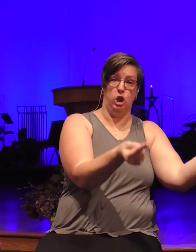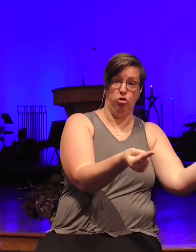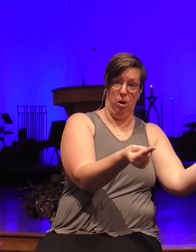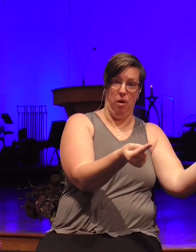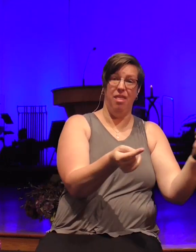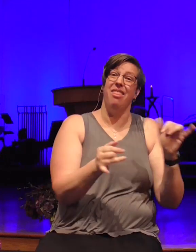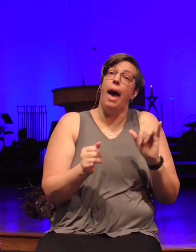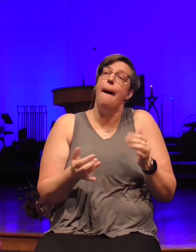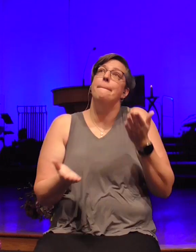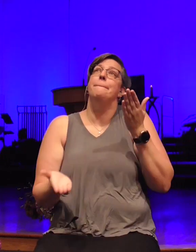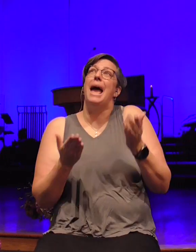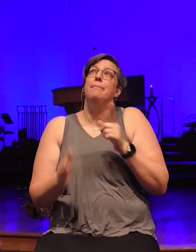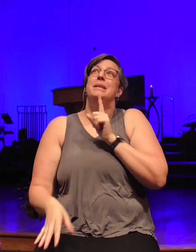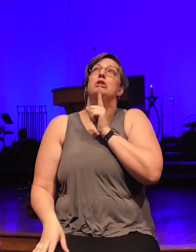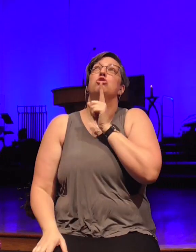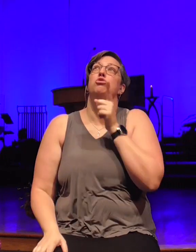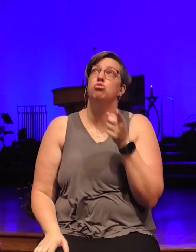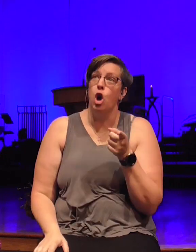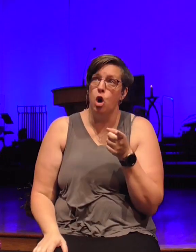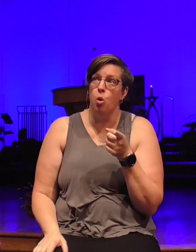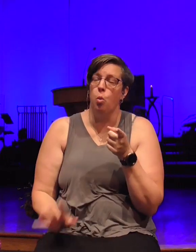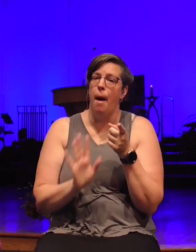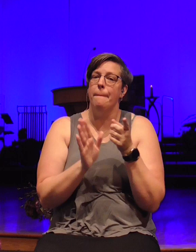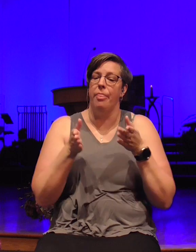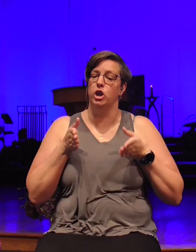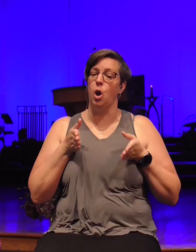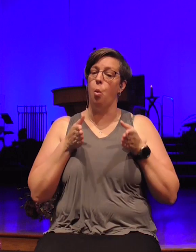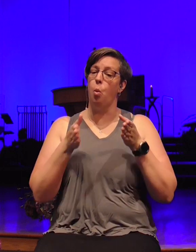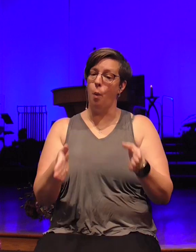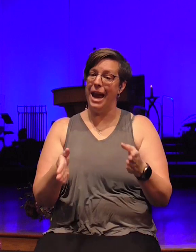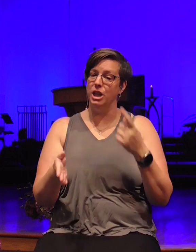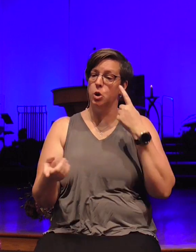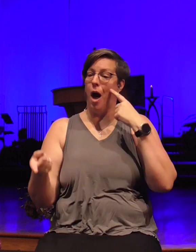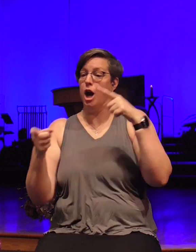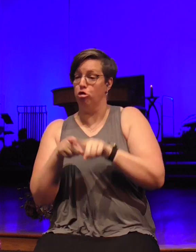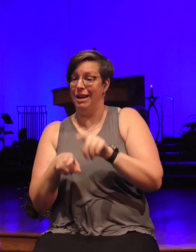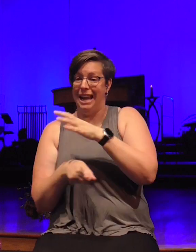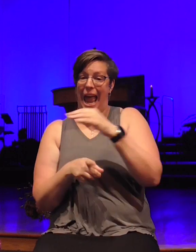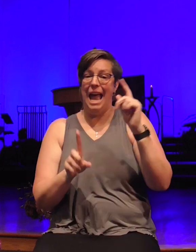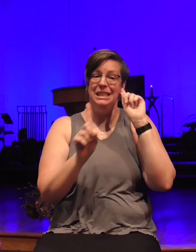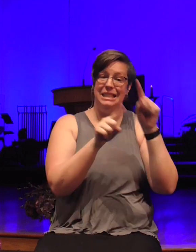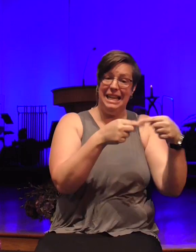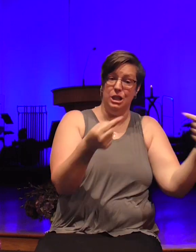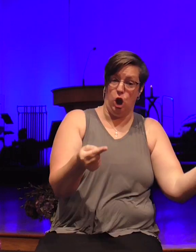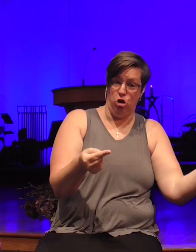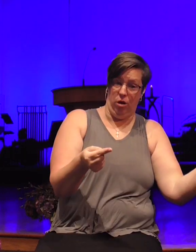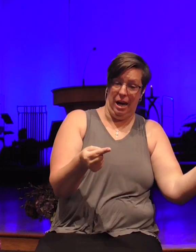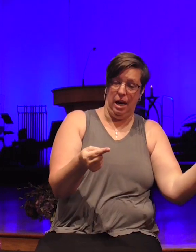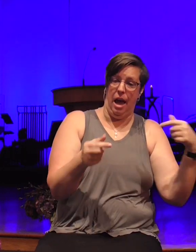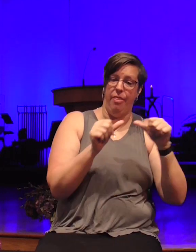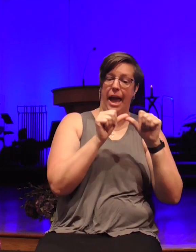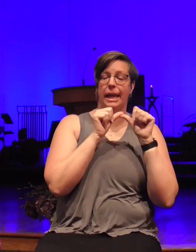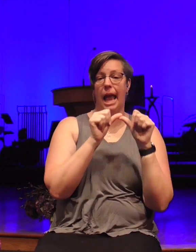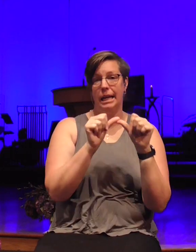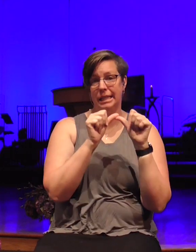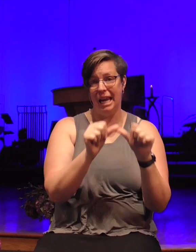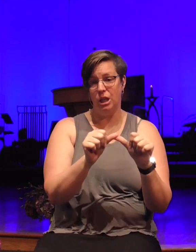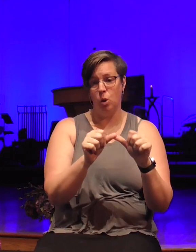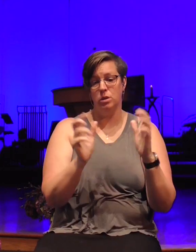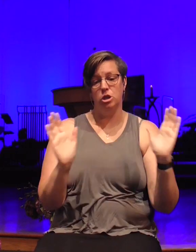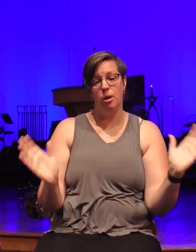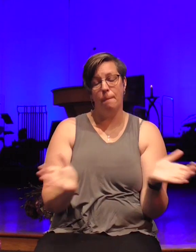true. But there is a way to agree and disagree with someone that continues to